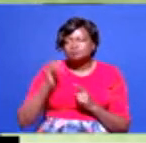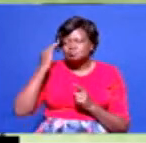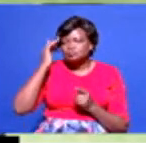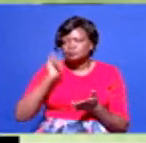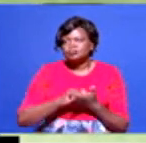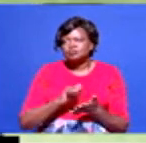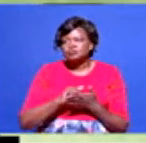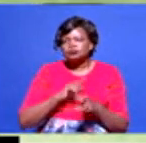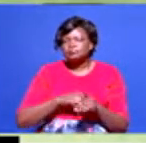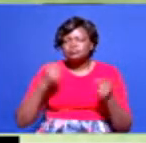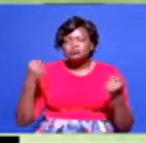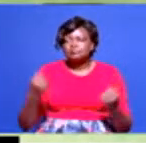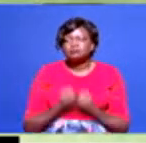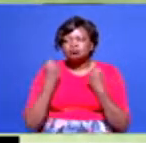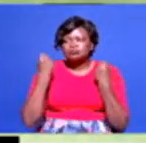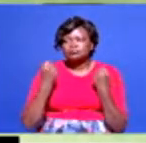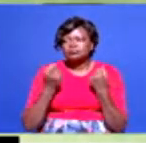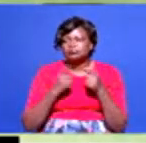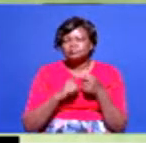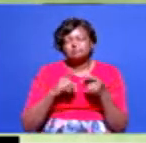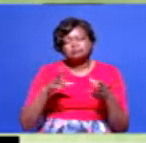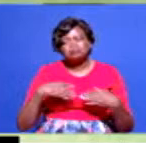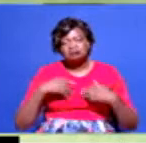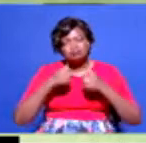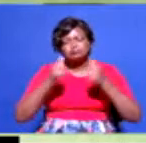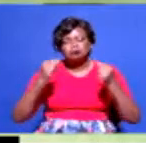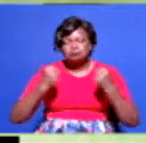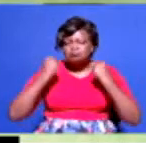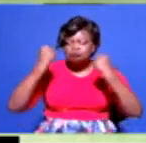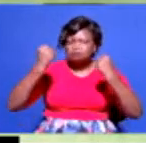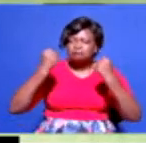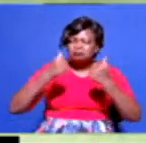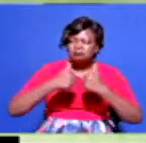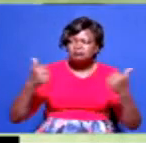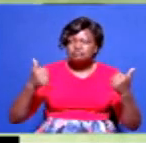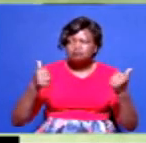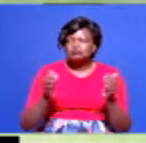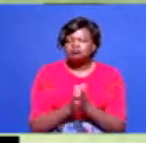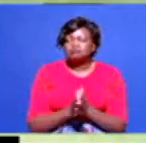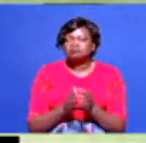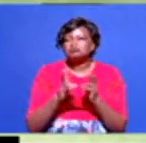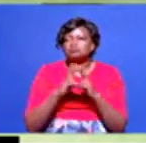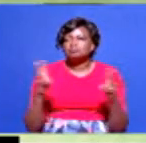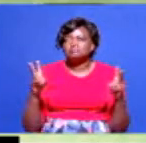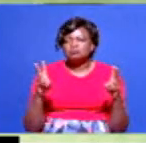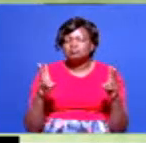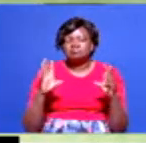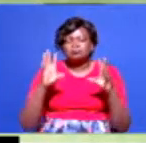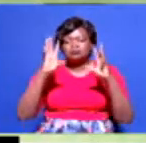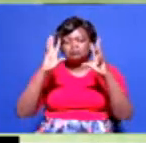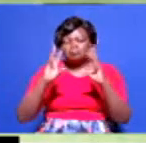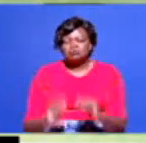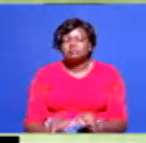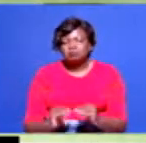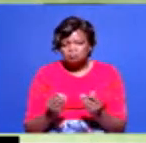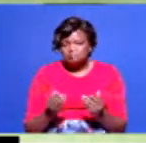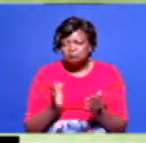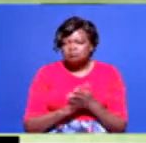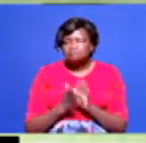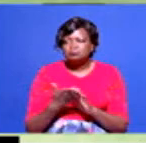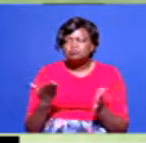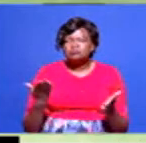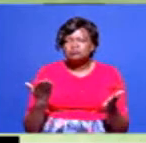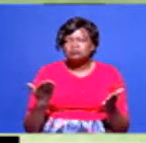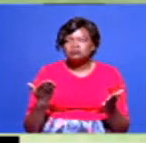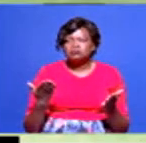the accident and took it with courage, with boldness, and with peace and calm and serenity, without putting